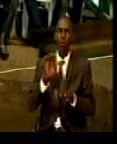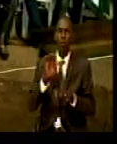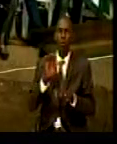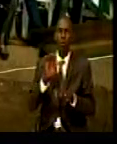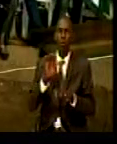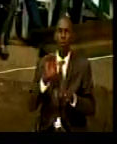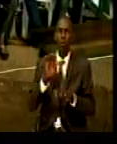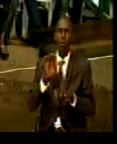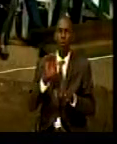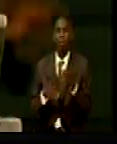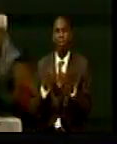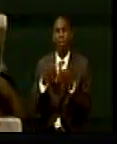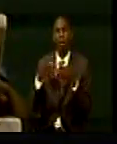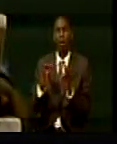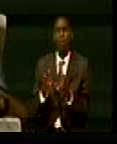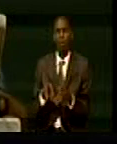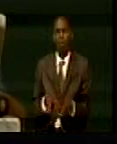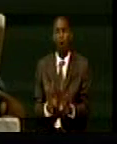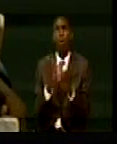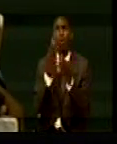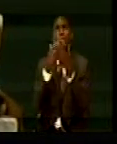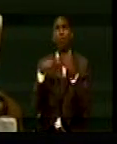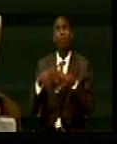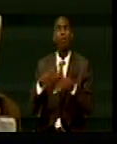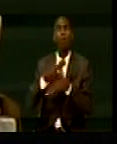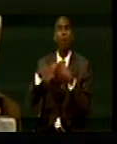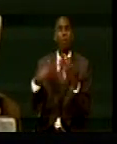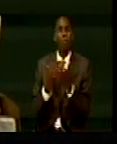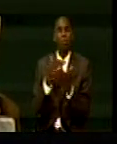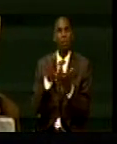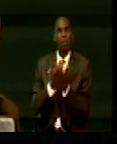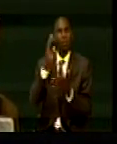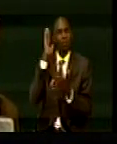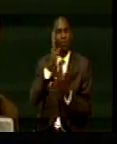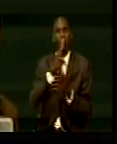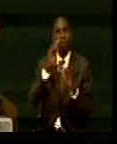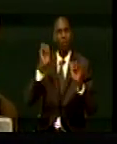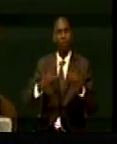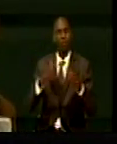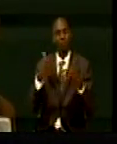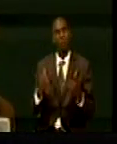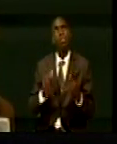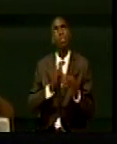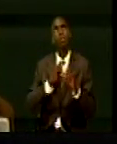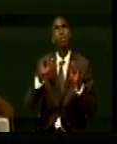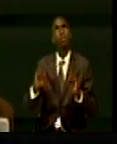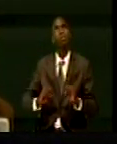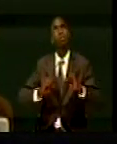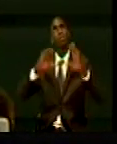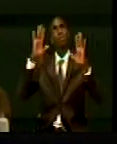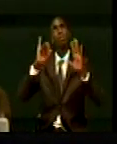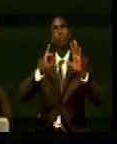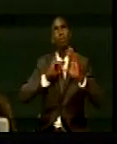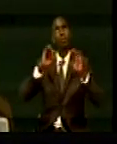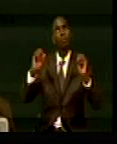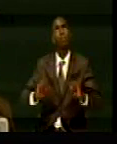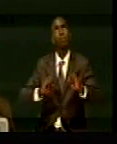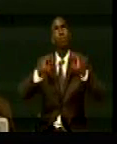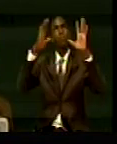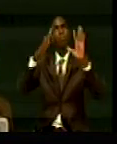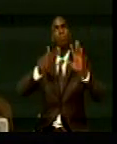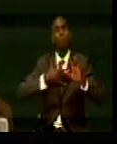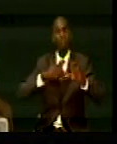that leads to heaven, all that is going to be possible now. I surrender. I surrender my life